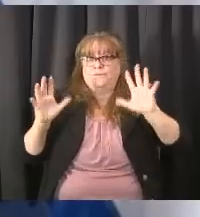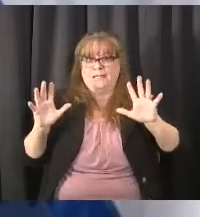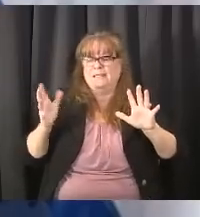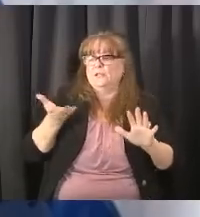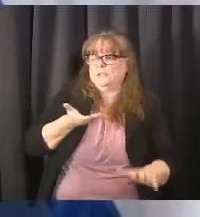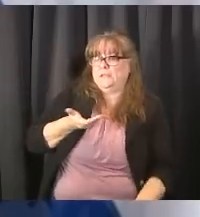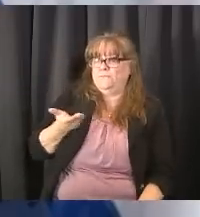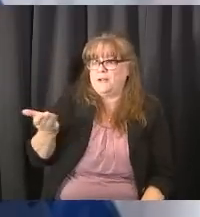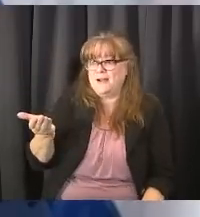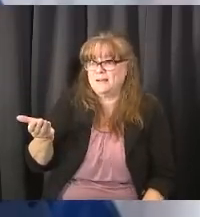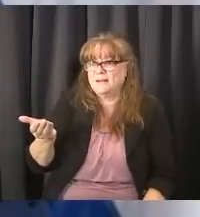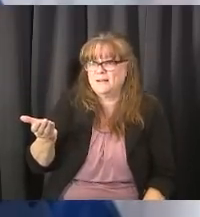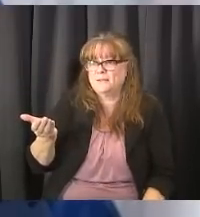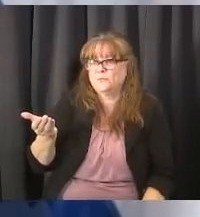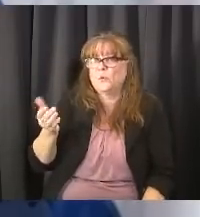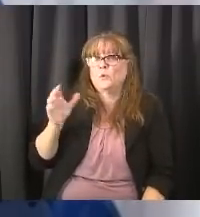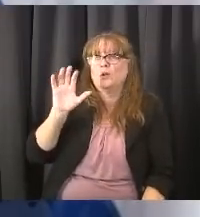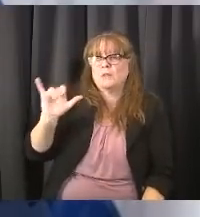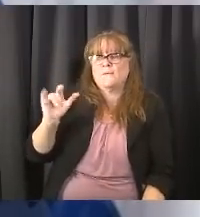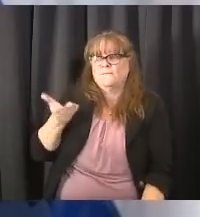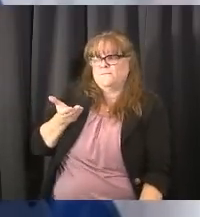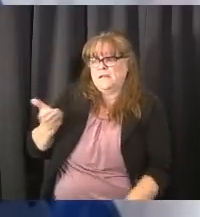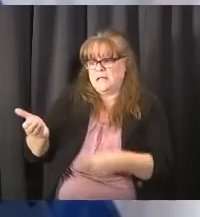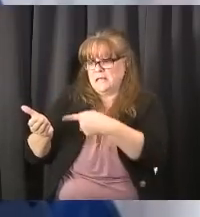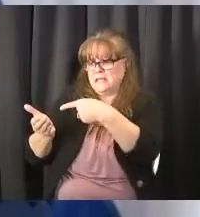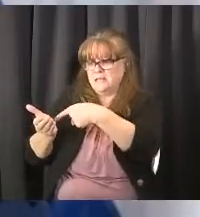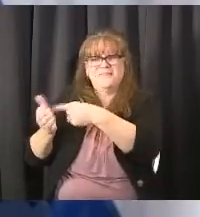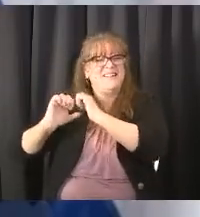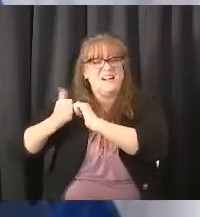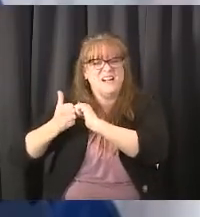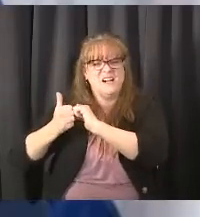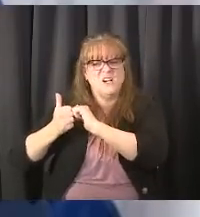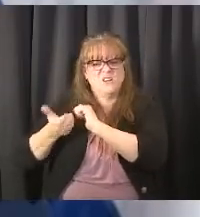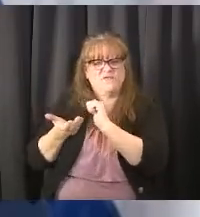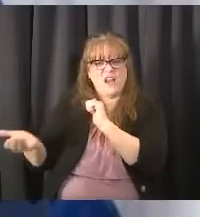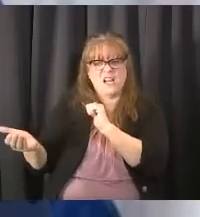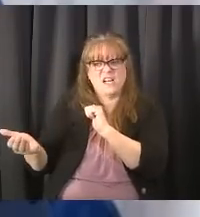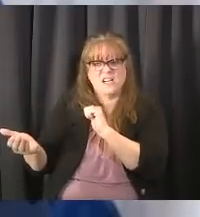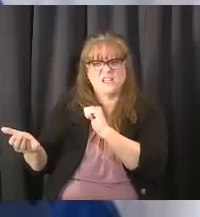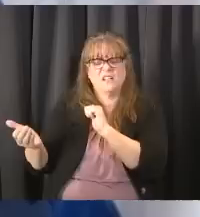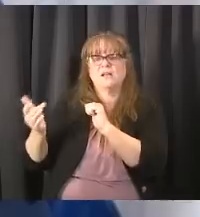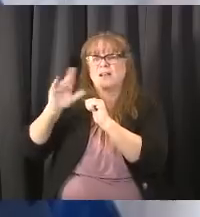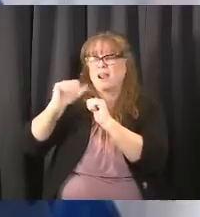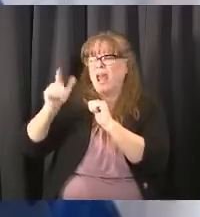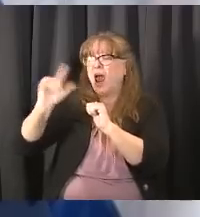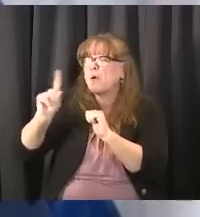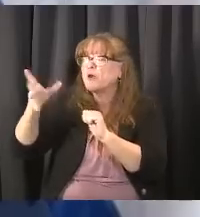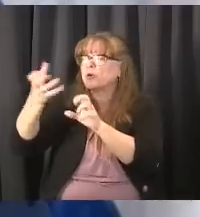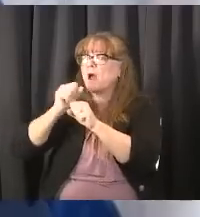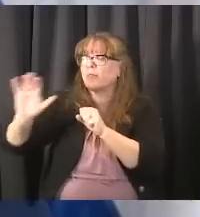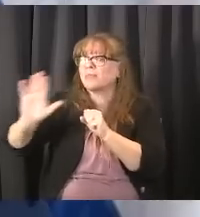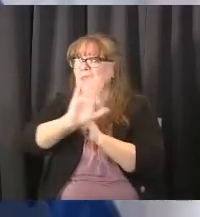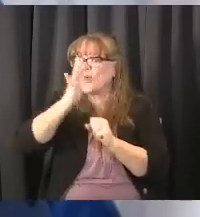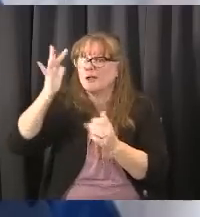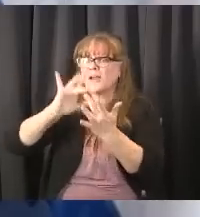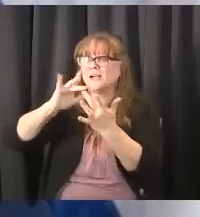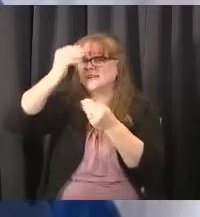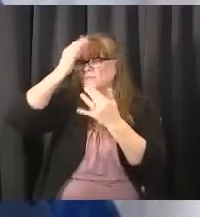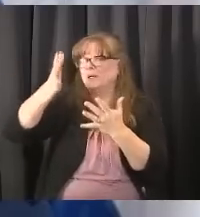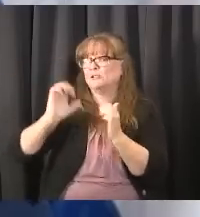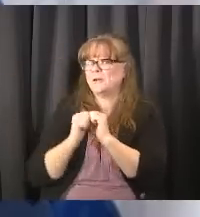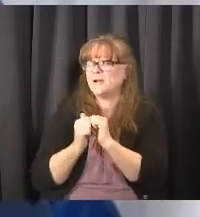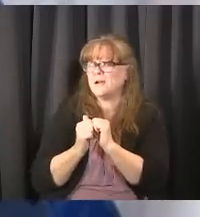medium, and how are you securing that contact information? And then my second, Governor Polis, is for you. We heard UCHealth mention that they're setting up a call